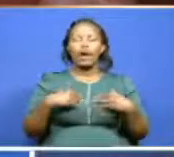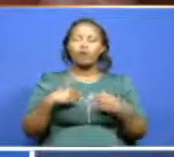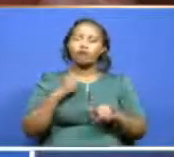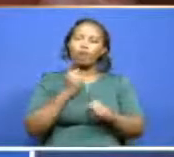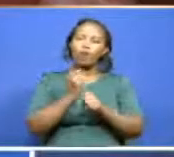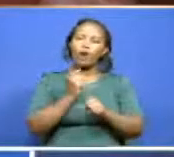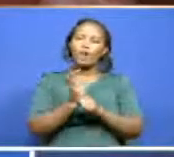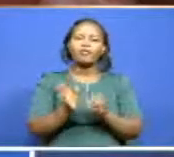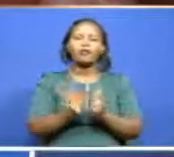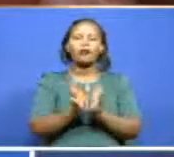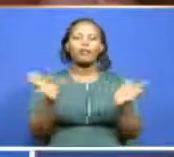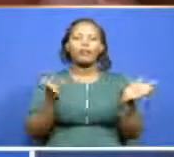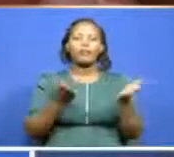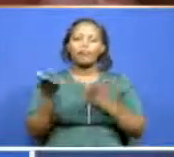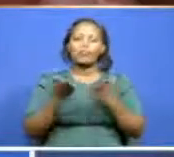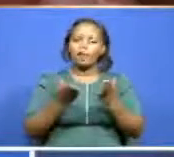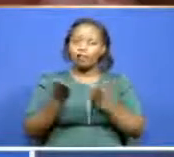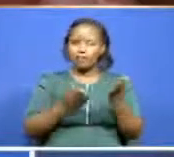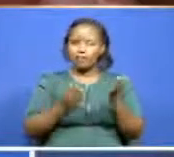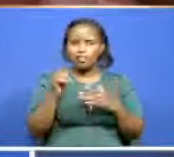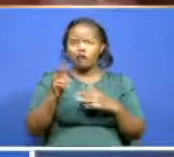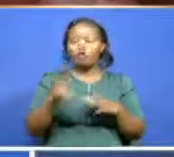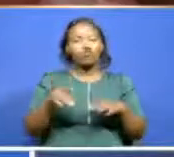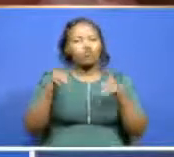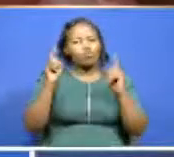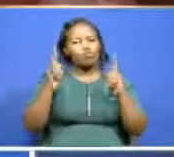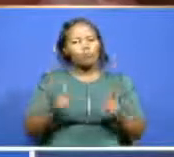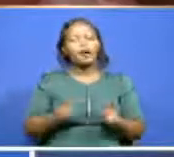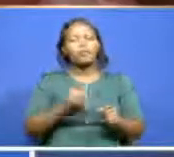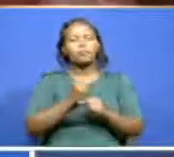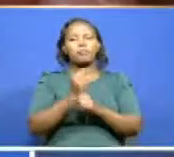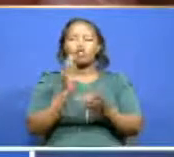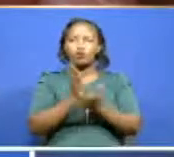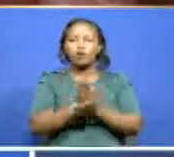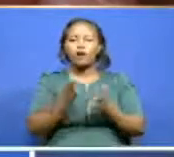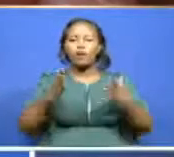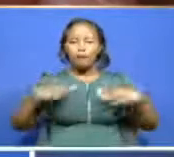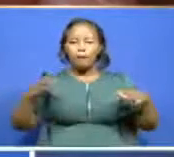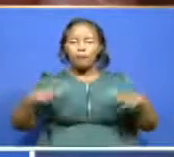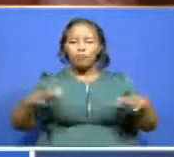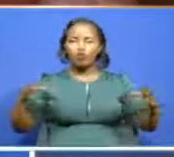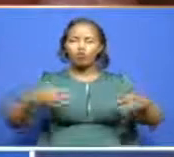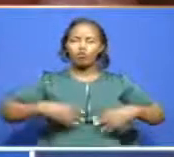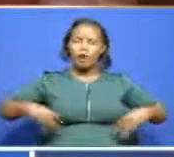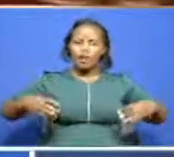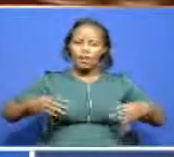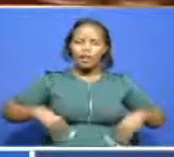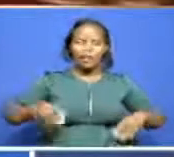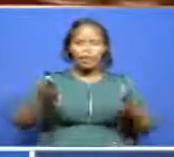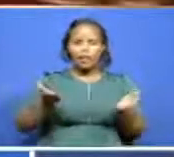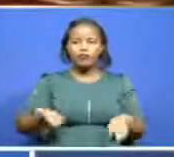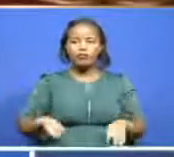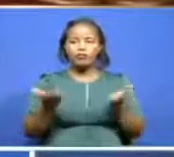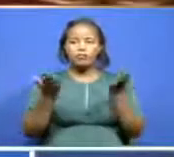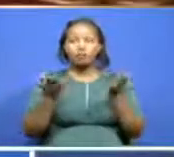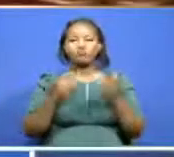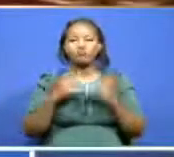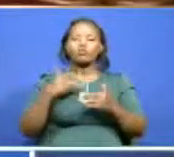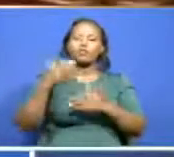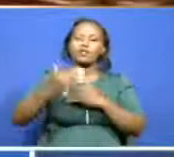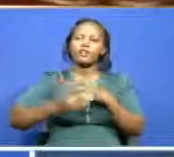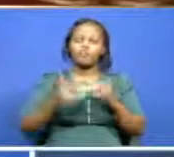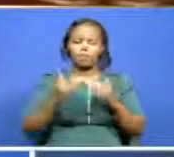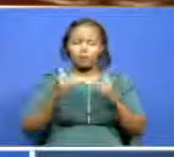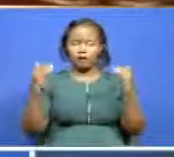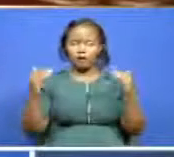You are up to task. You must steer the people of Garissa to the next level. We knew Yusuf Haji